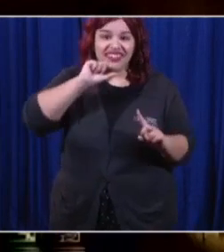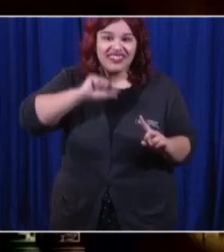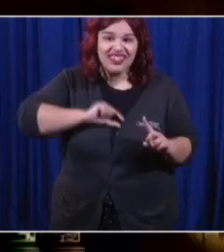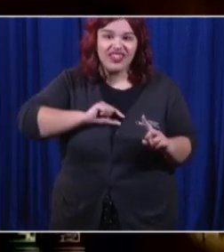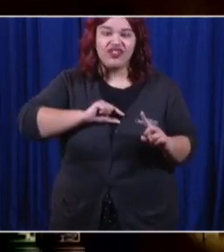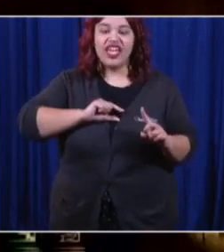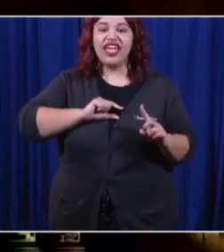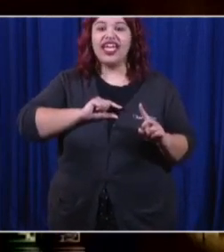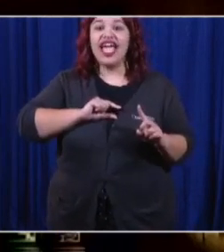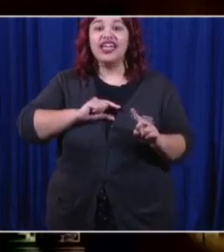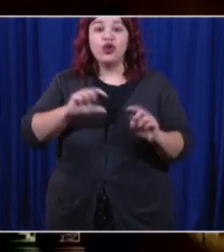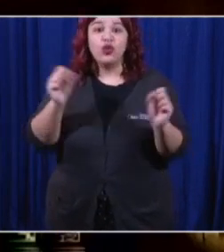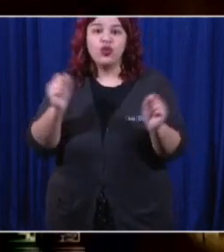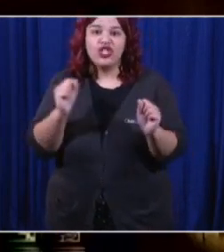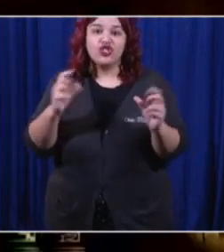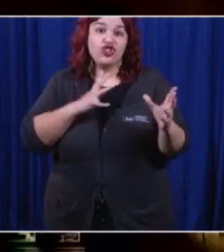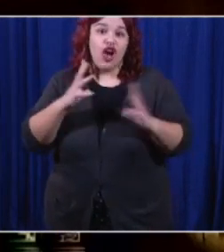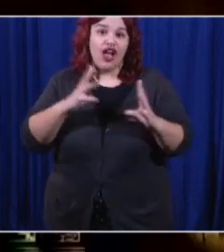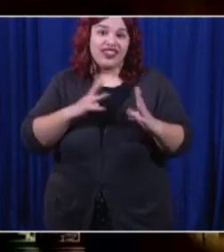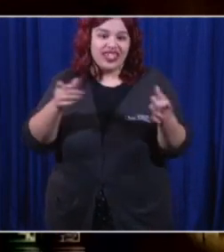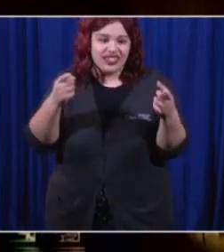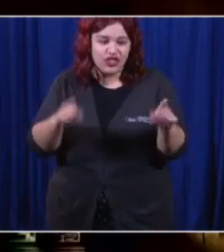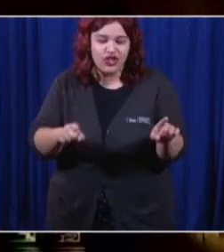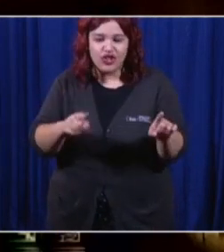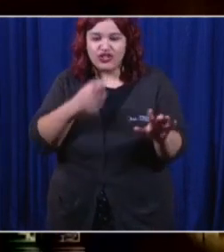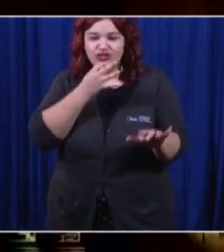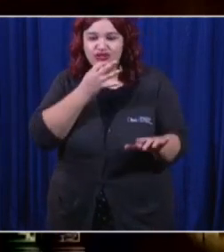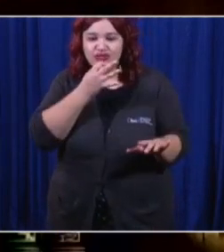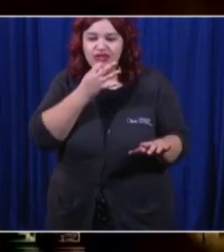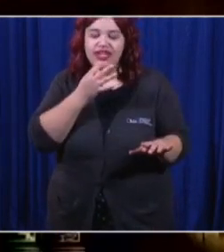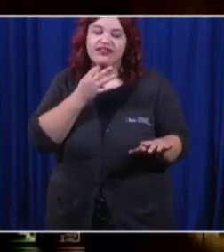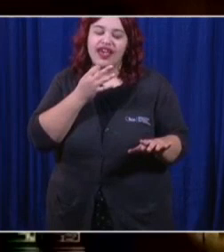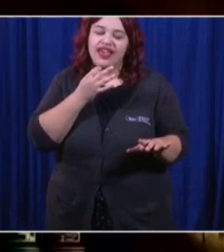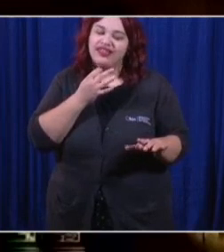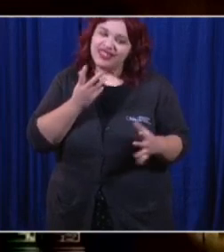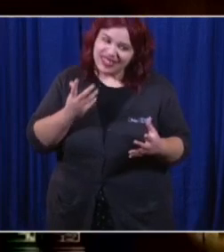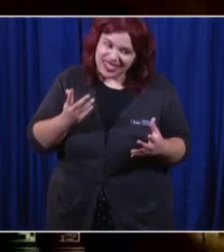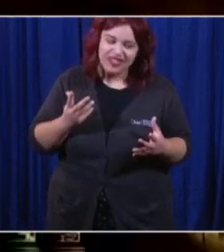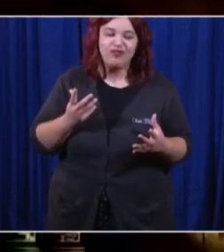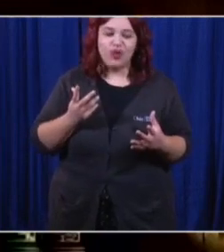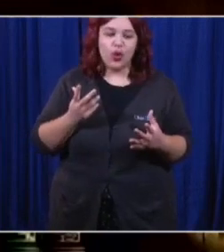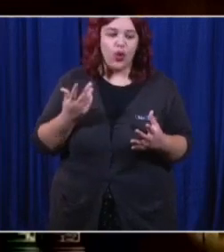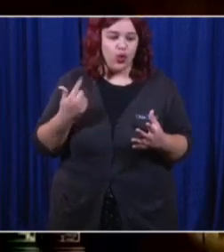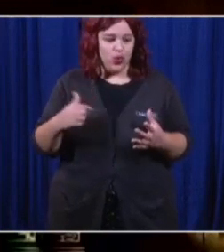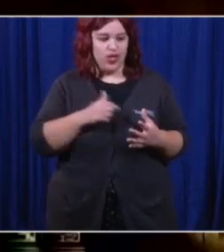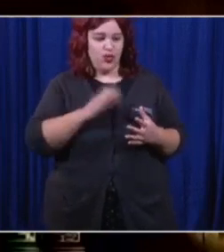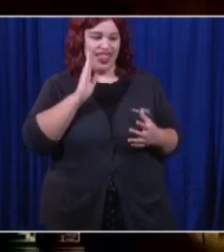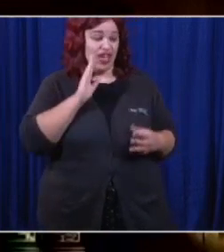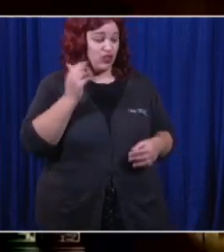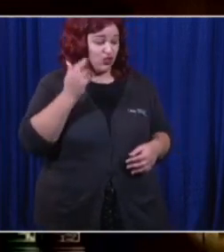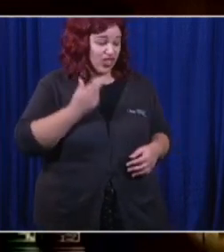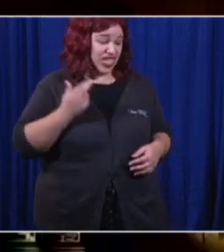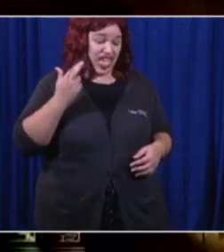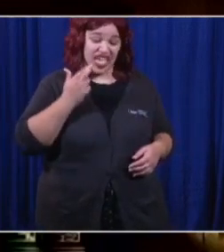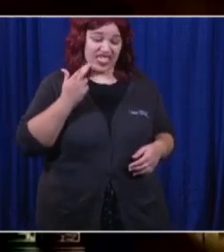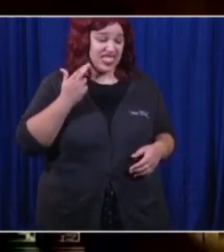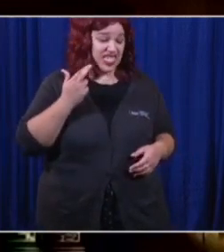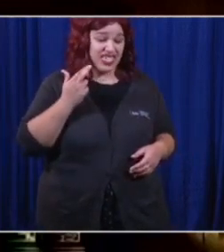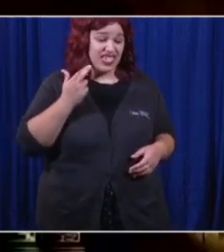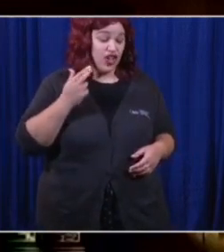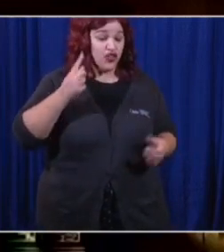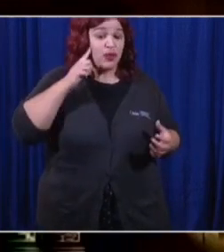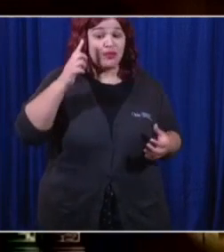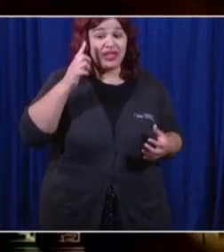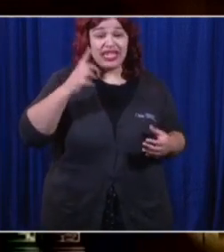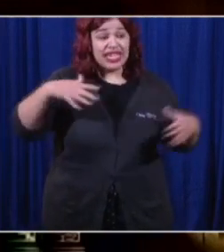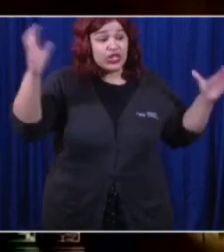other ways to be with loved ones and be in their life than all being in a room together for hours and hours